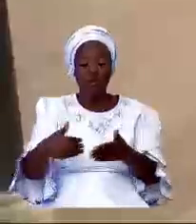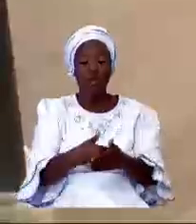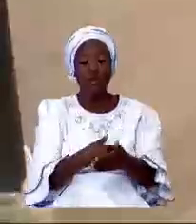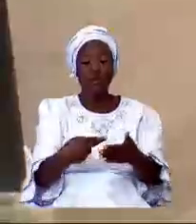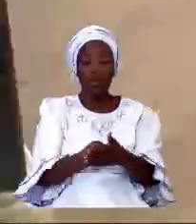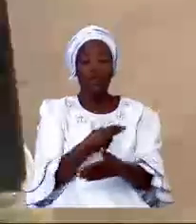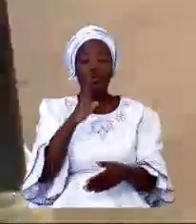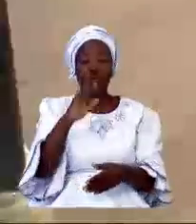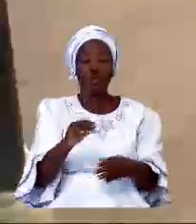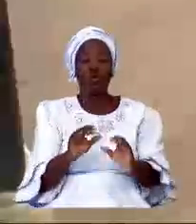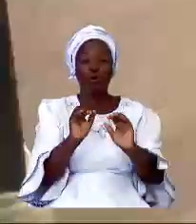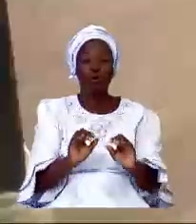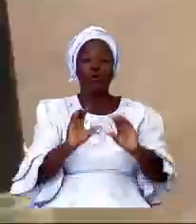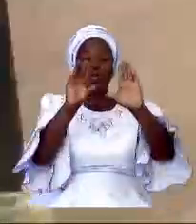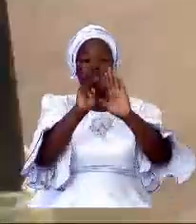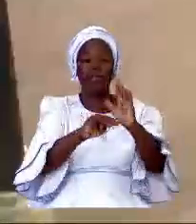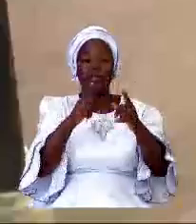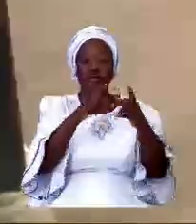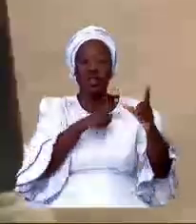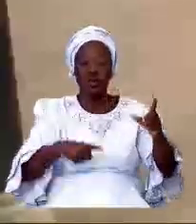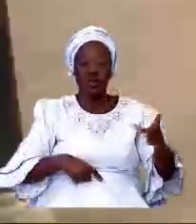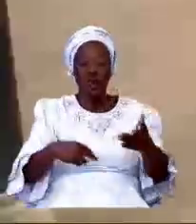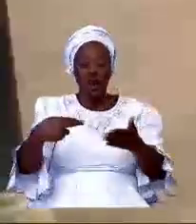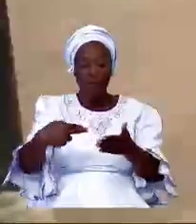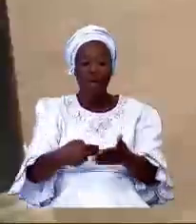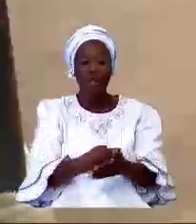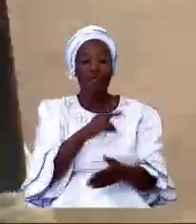Renew your commitment to the Lord.